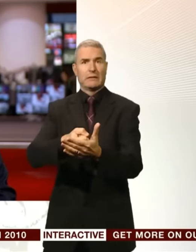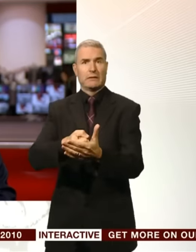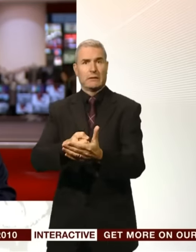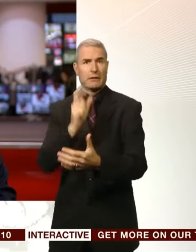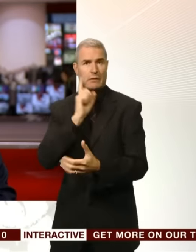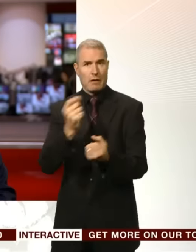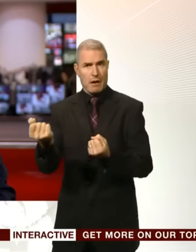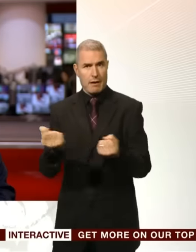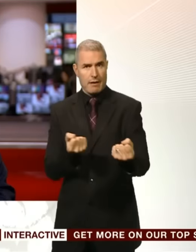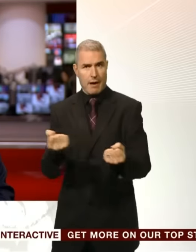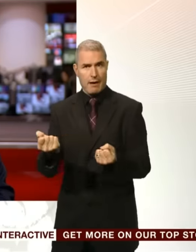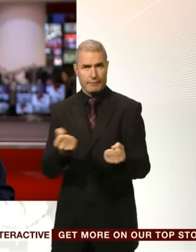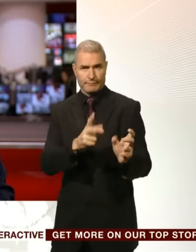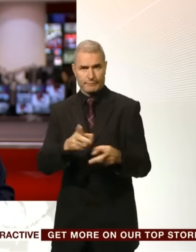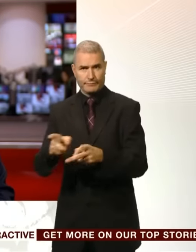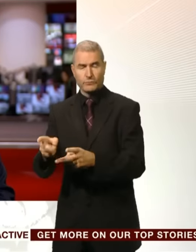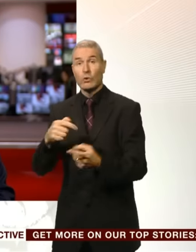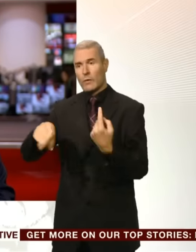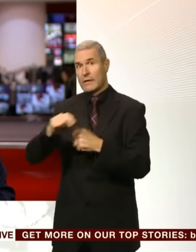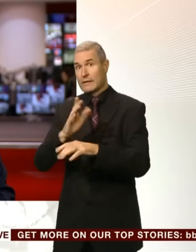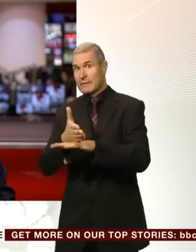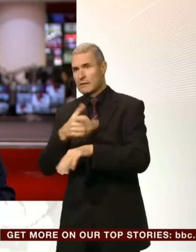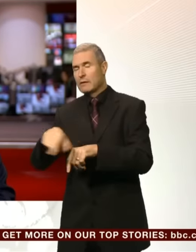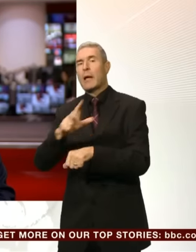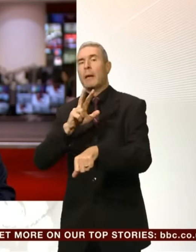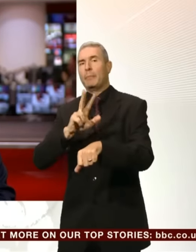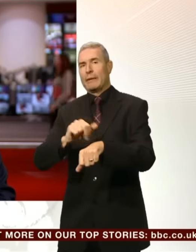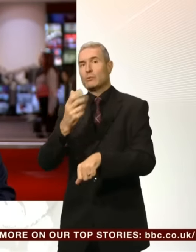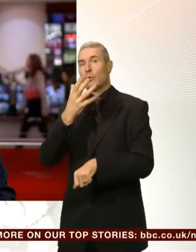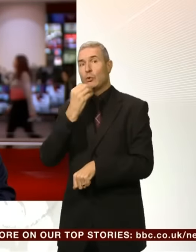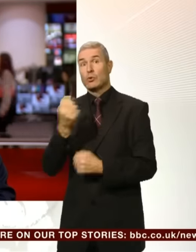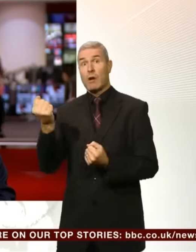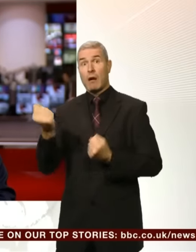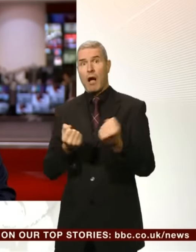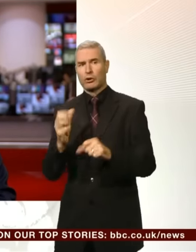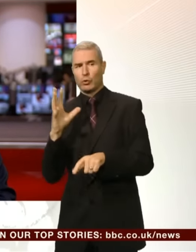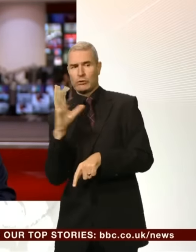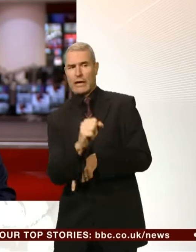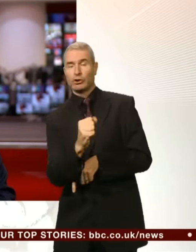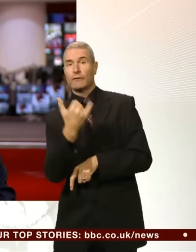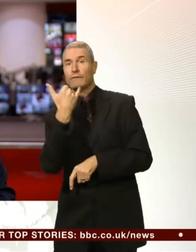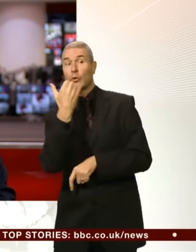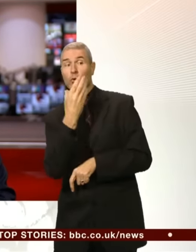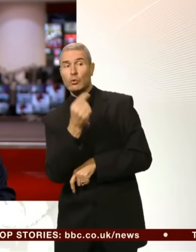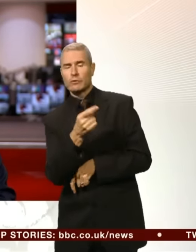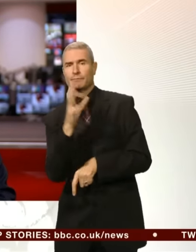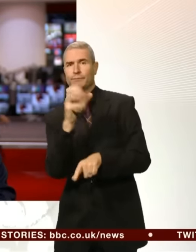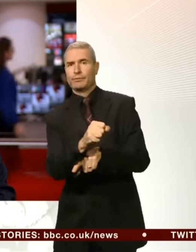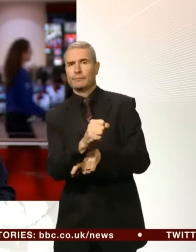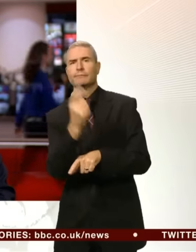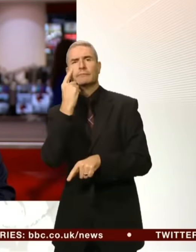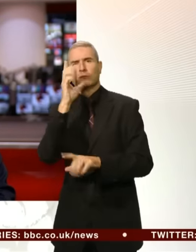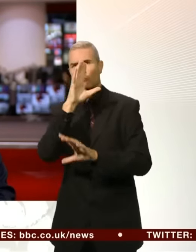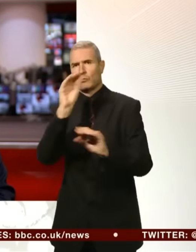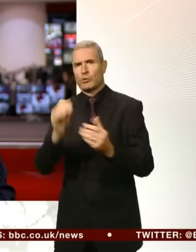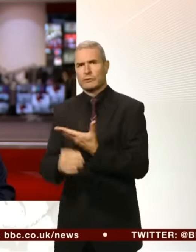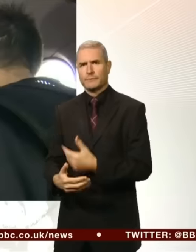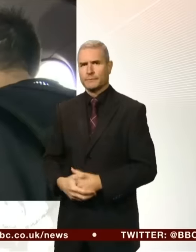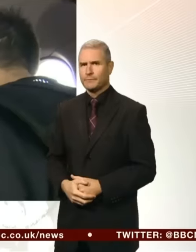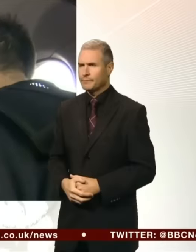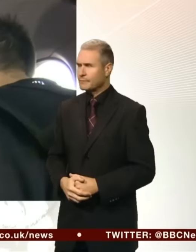Special patrols are now targeting busy areas, and officers will be using unmarked cars to catch offenders. Our correspondent Duncan Kennedy